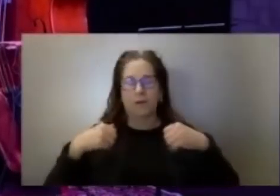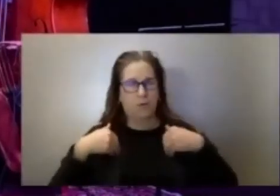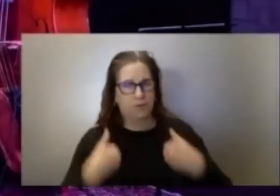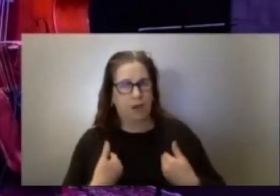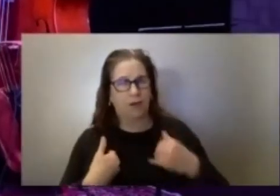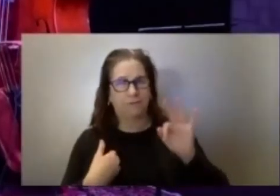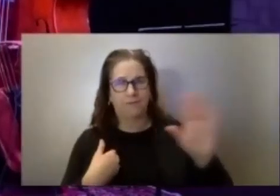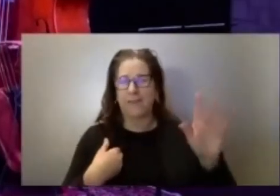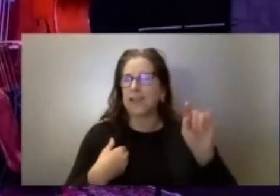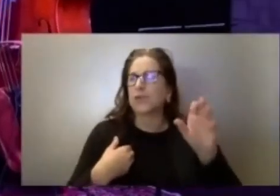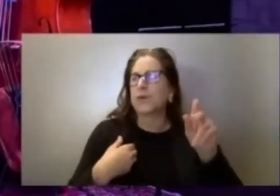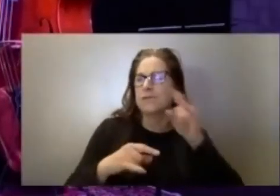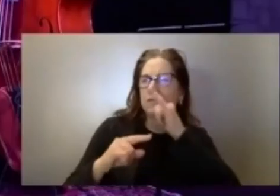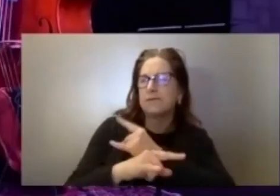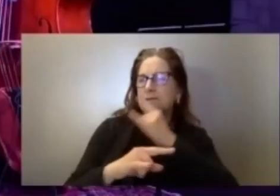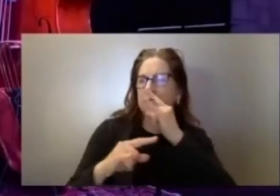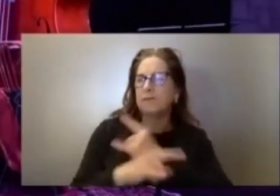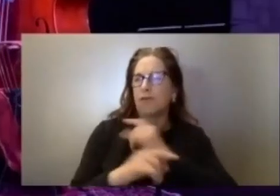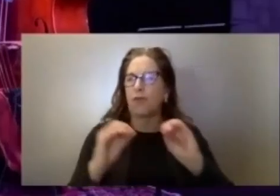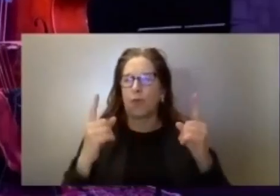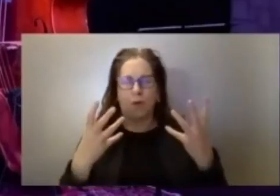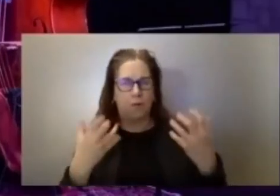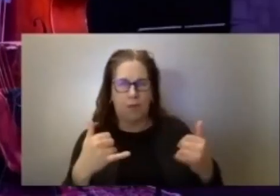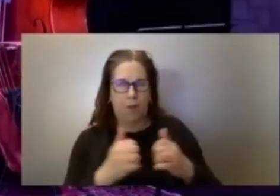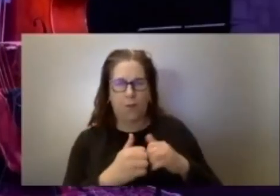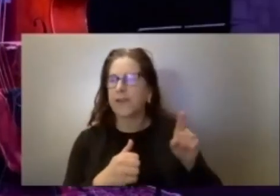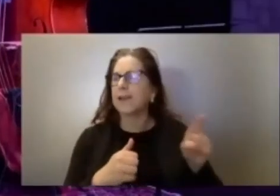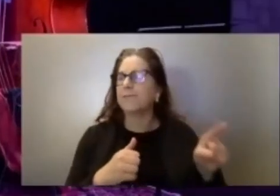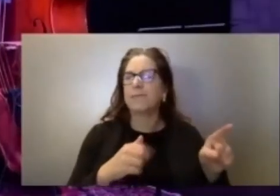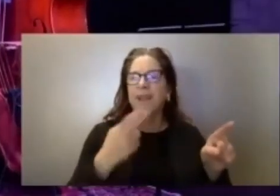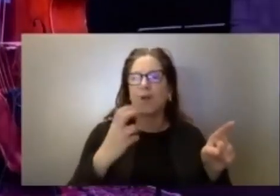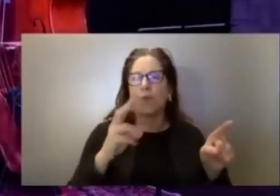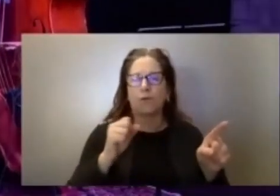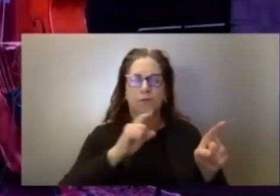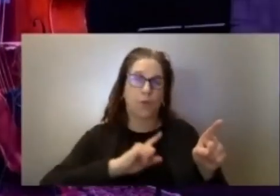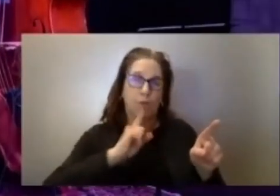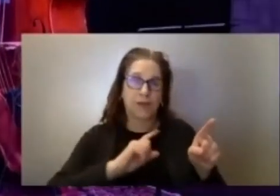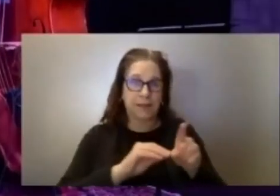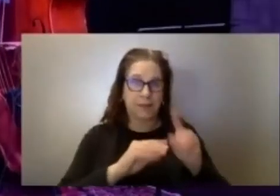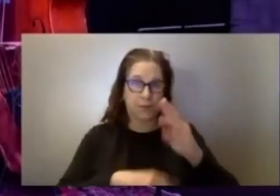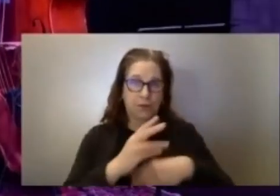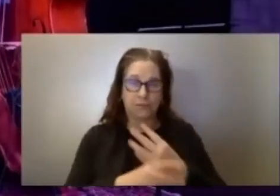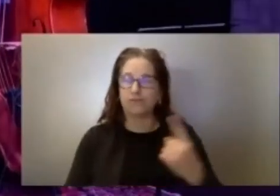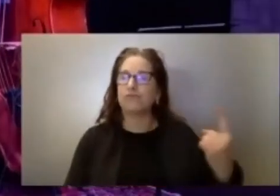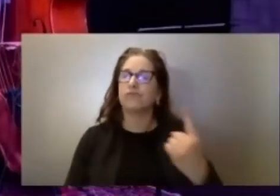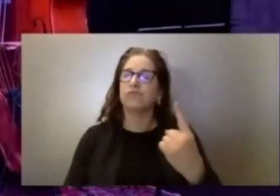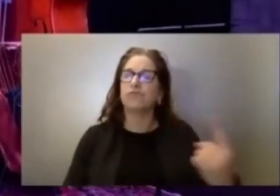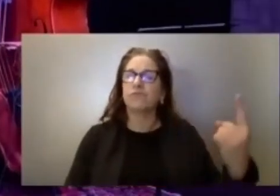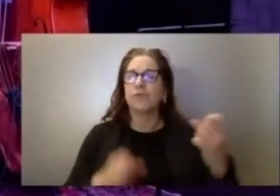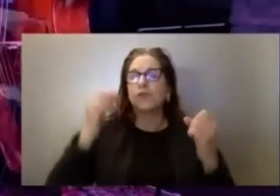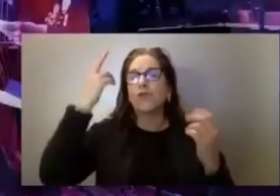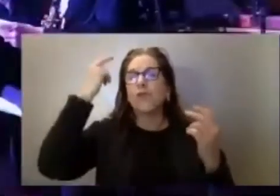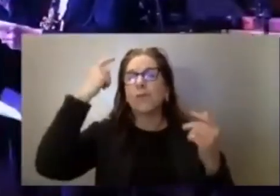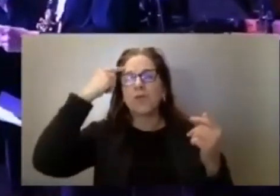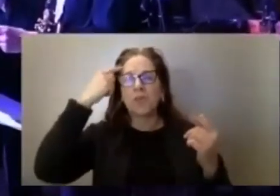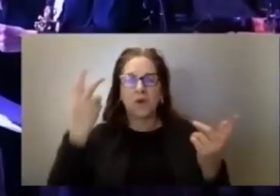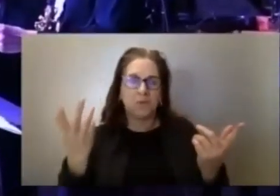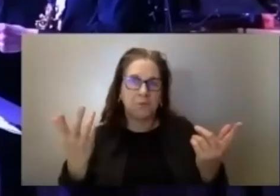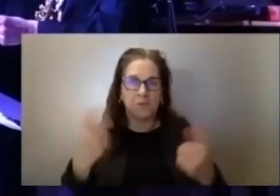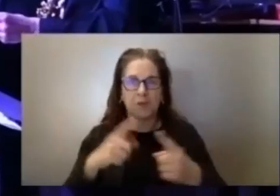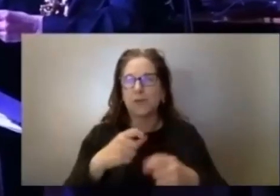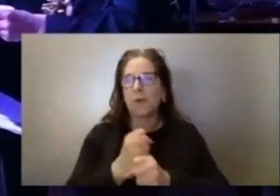Everybody was tired of his tricks and no one would play with him, and he was lonely in this world.